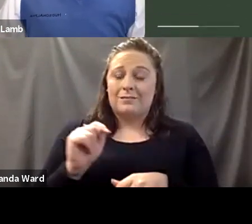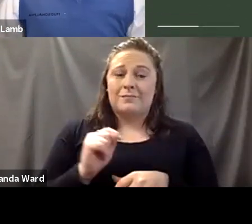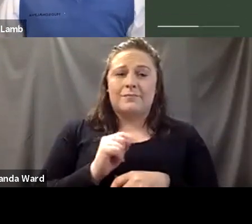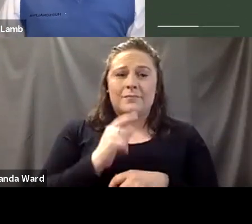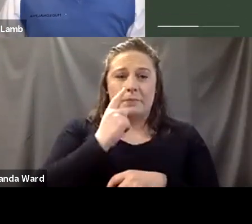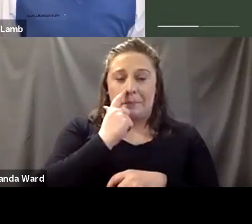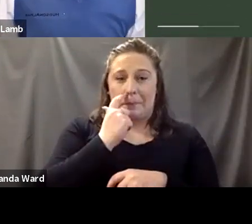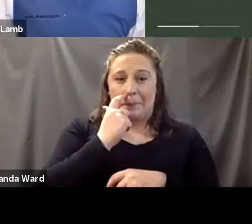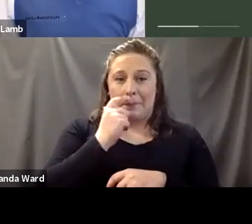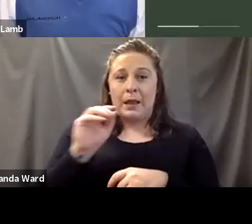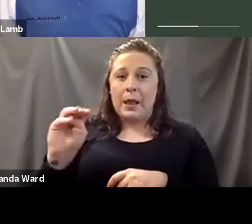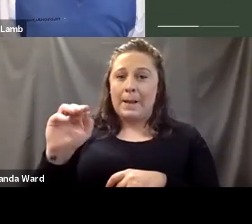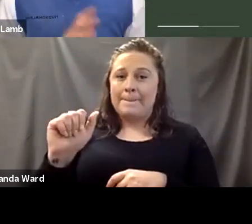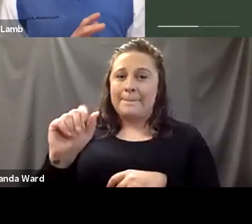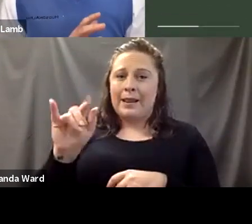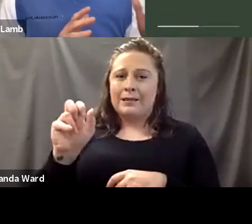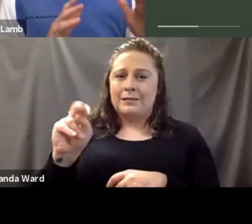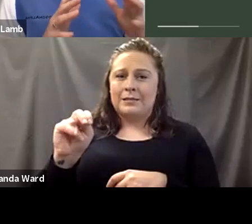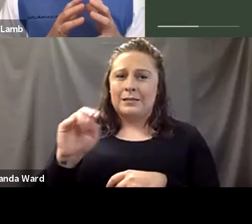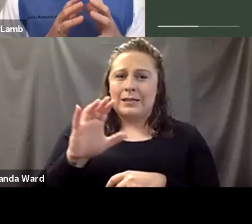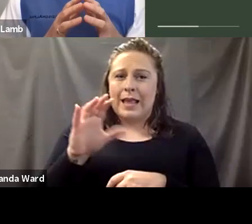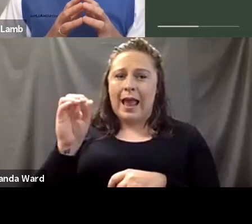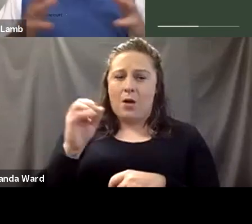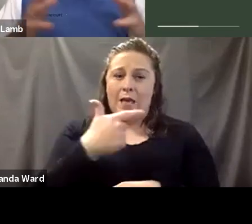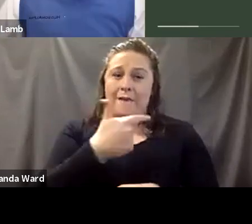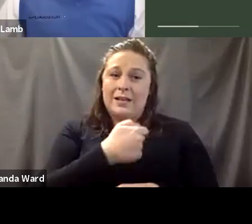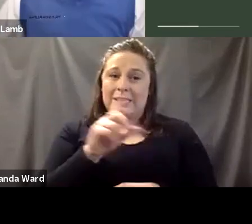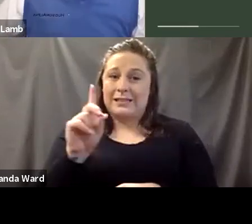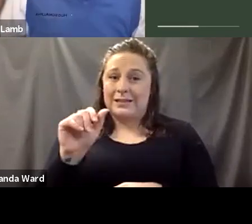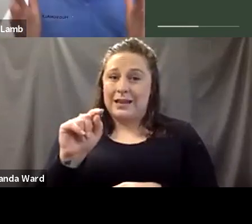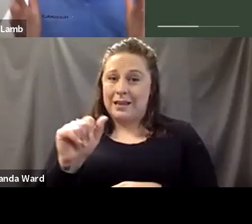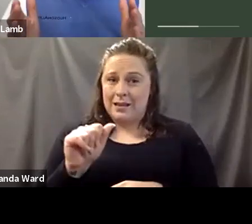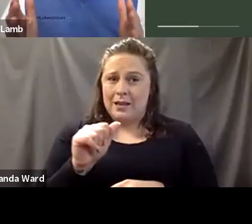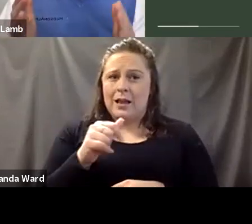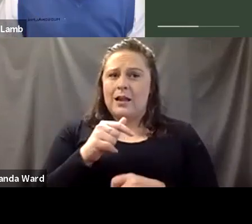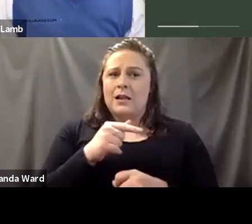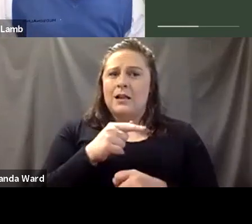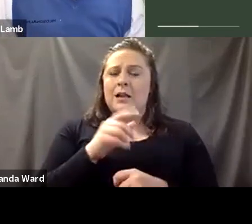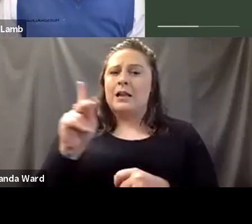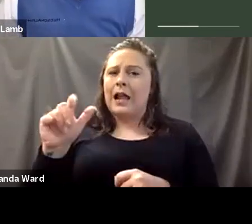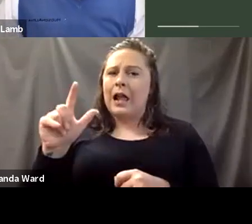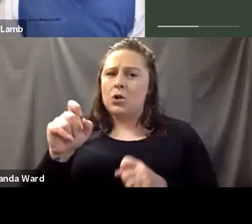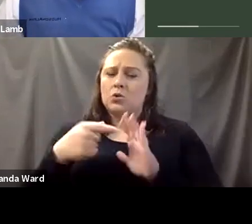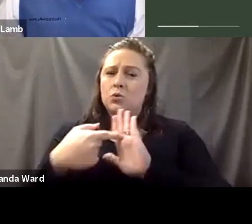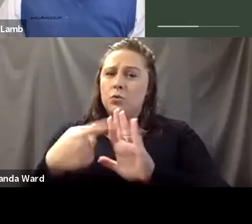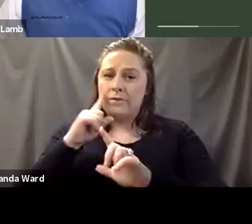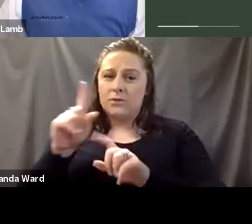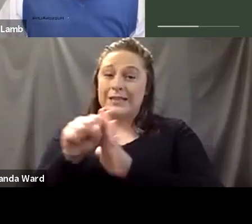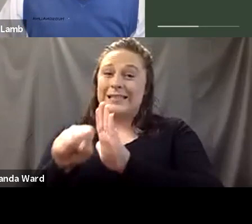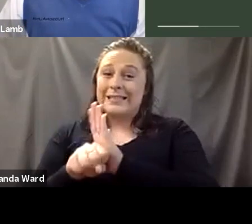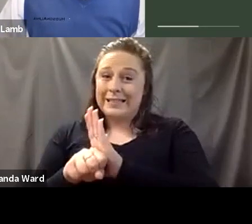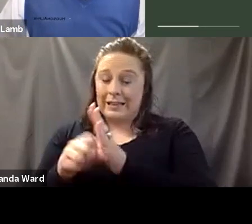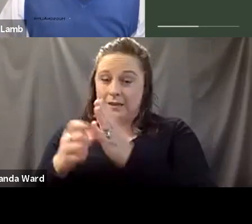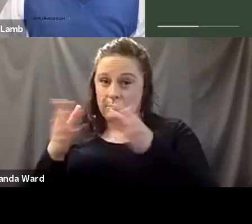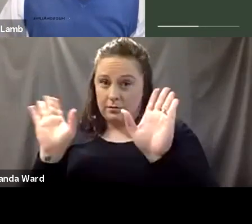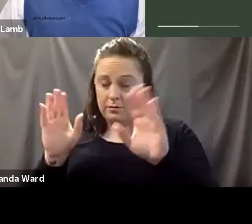the Madison County vaccine data, Kyle was showing you the data for the state of Alabama. I'm going to dive down just into Madison County. This